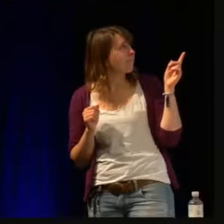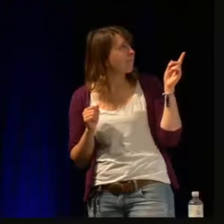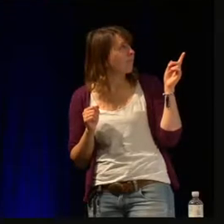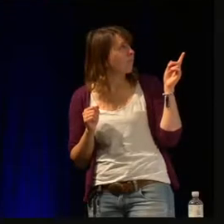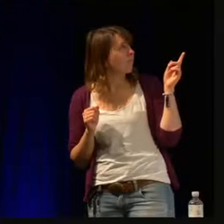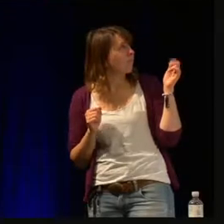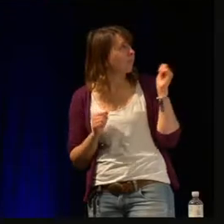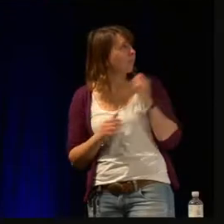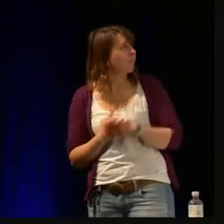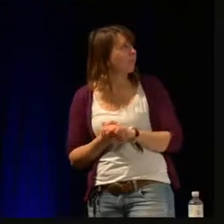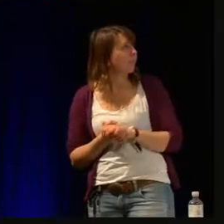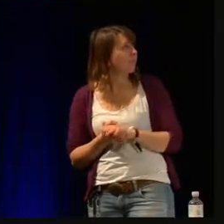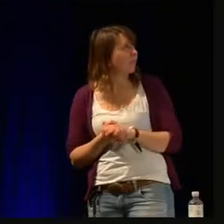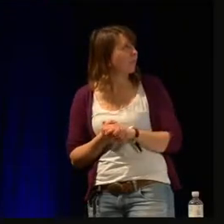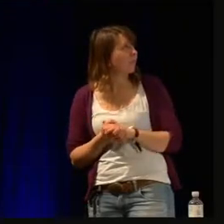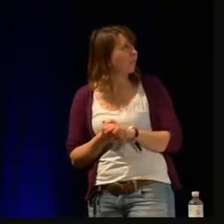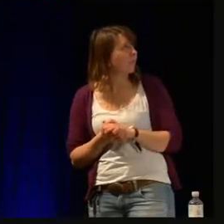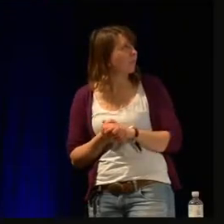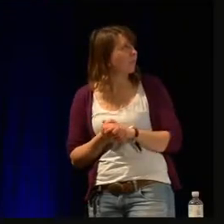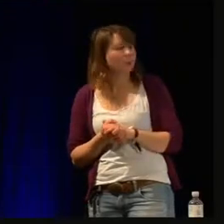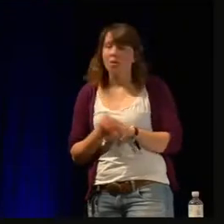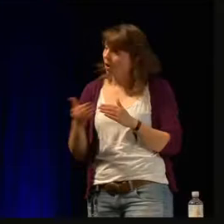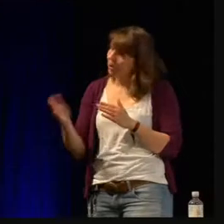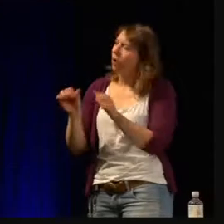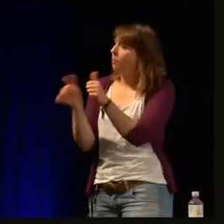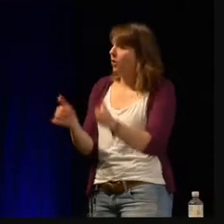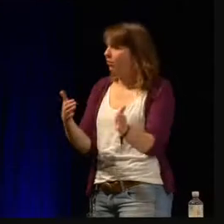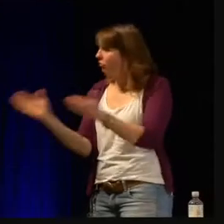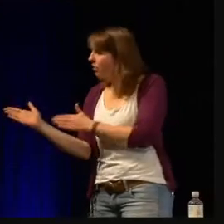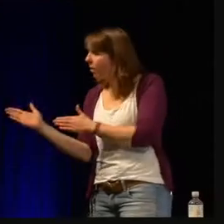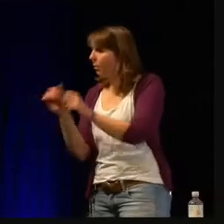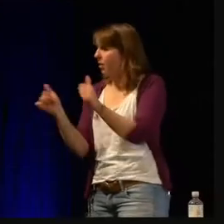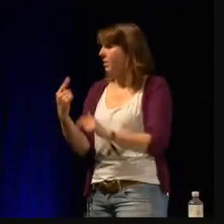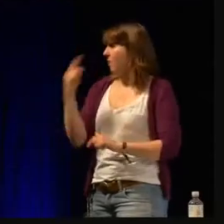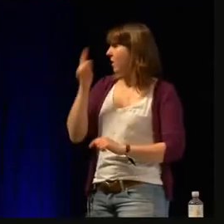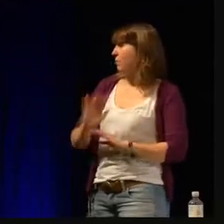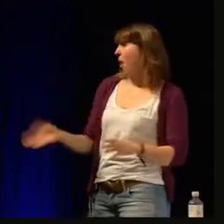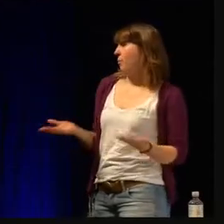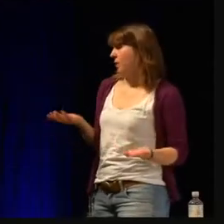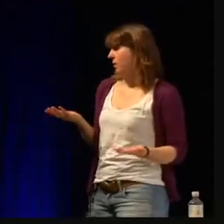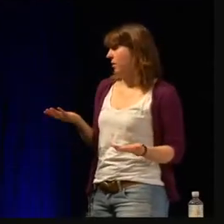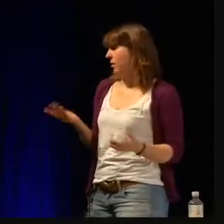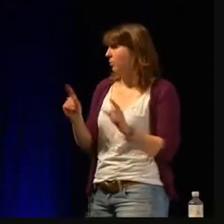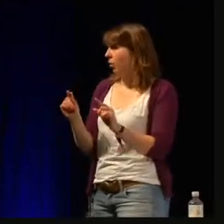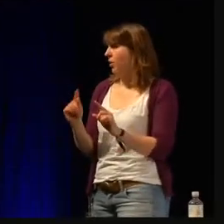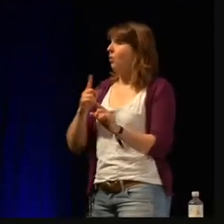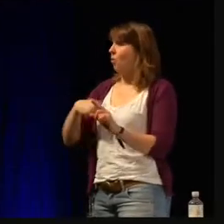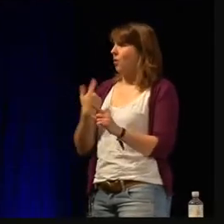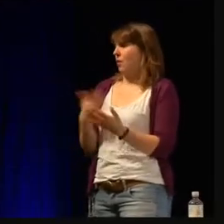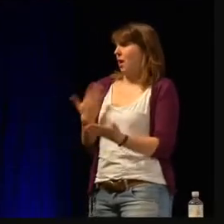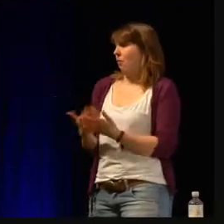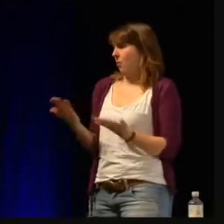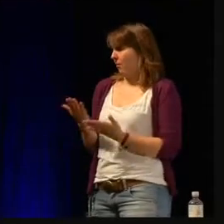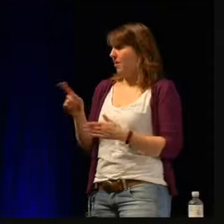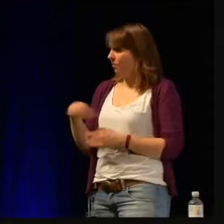use limited assumptions. But then, without the model showing that it's not